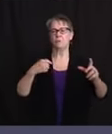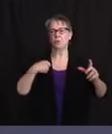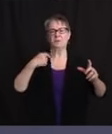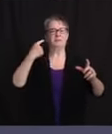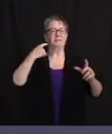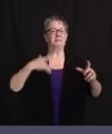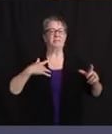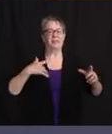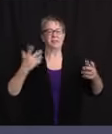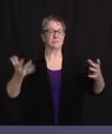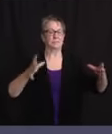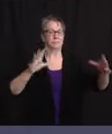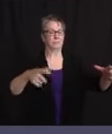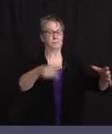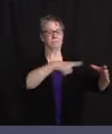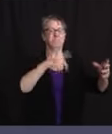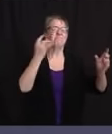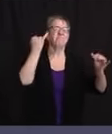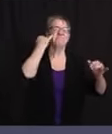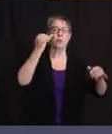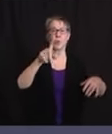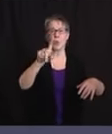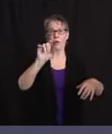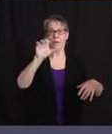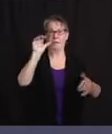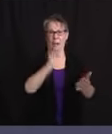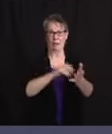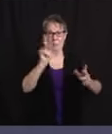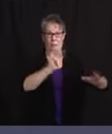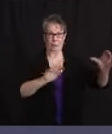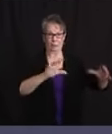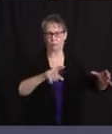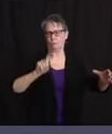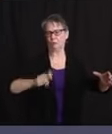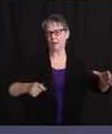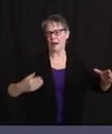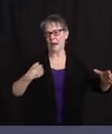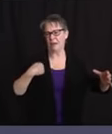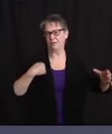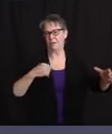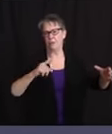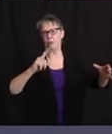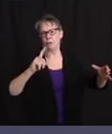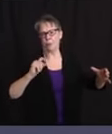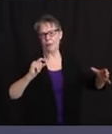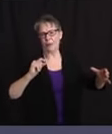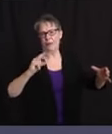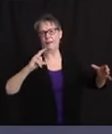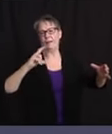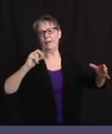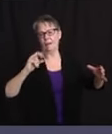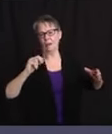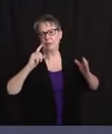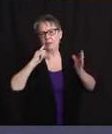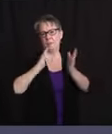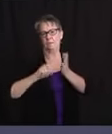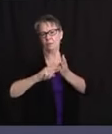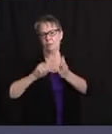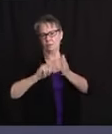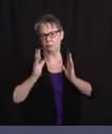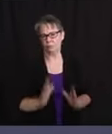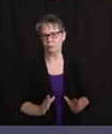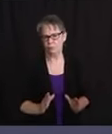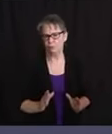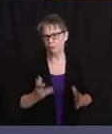their ComCare platform to New Jersey. We expect that to be available before the end of June. We're